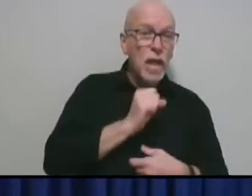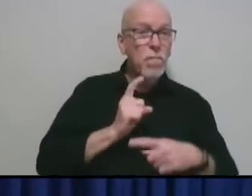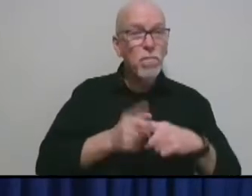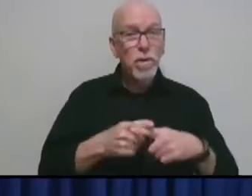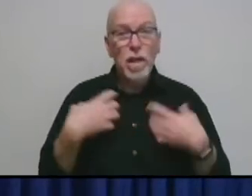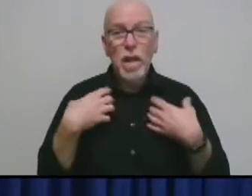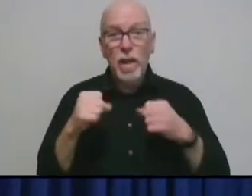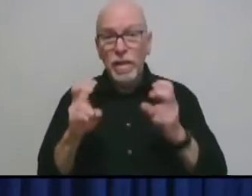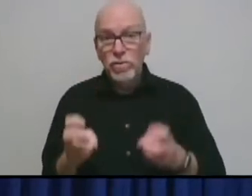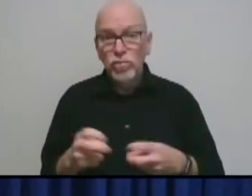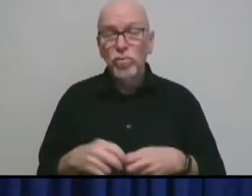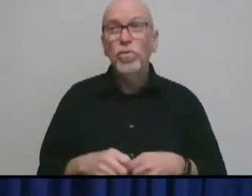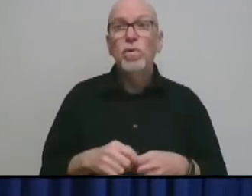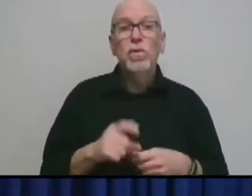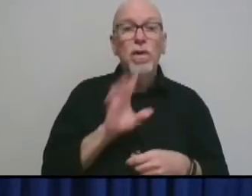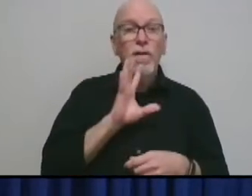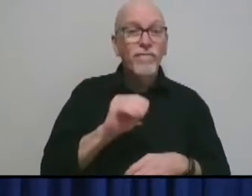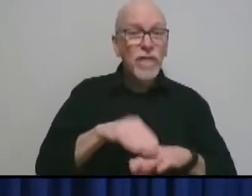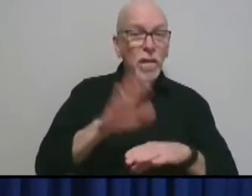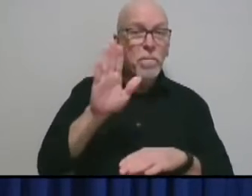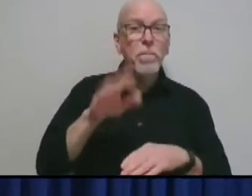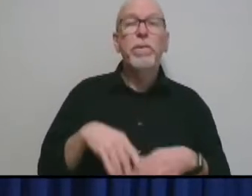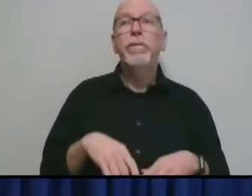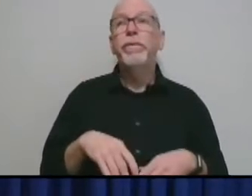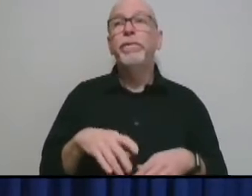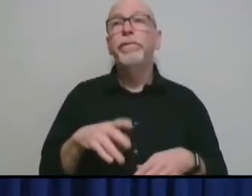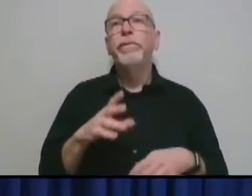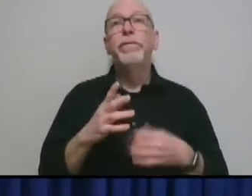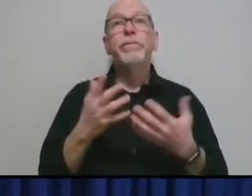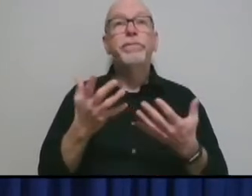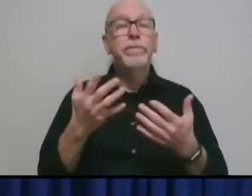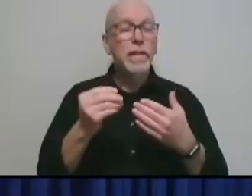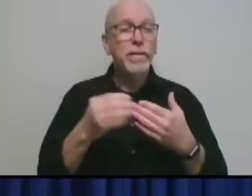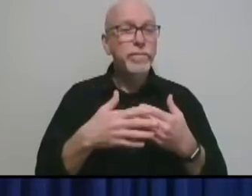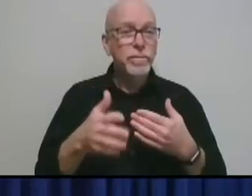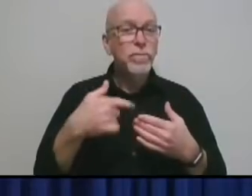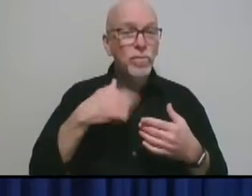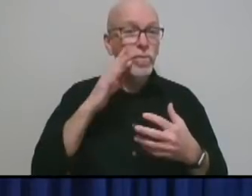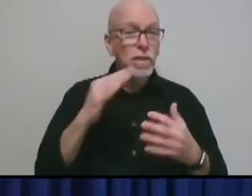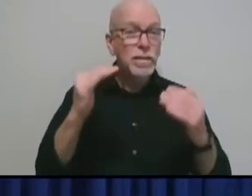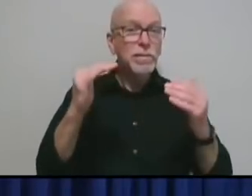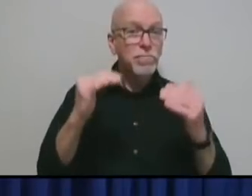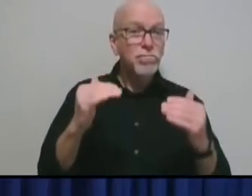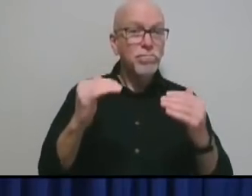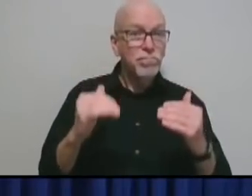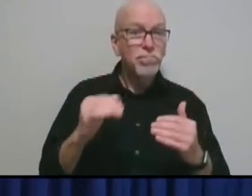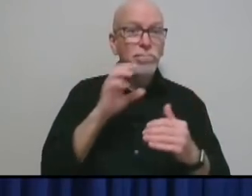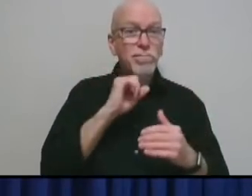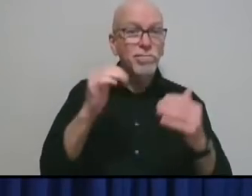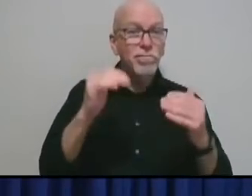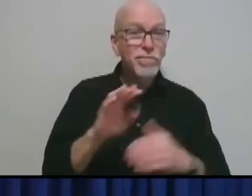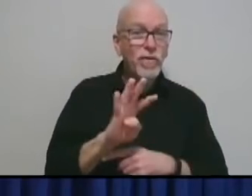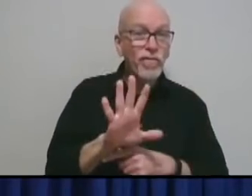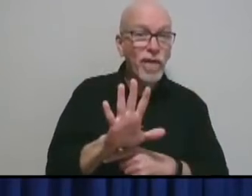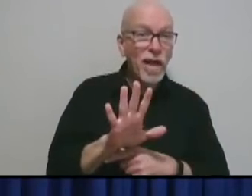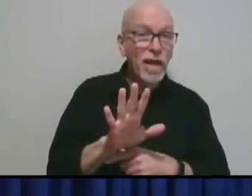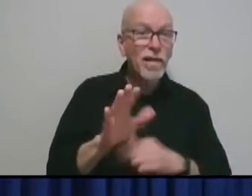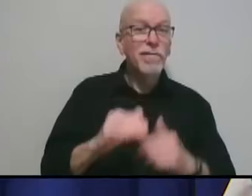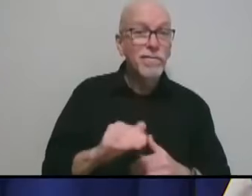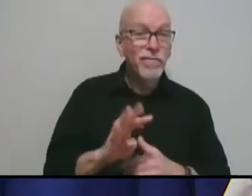equation, the 50 and up, and as soon, over the time we'll drop down 45, 40, et cetera.